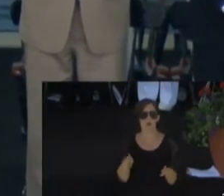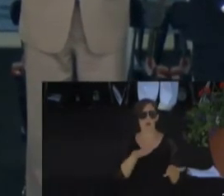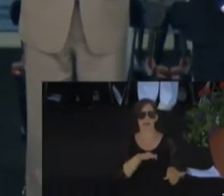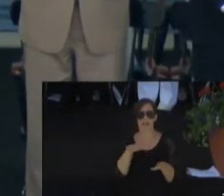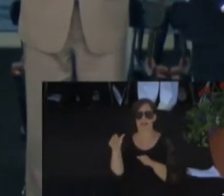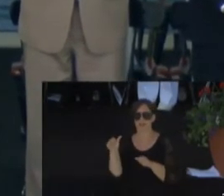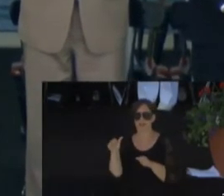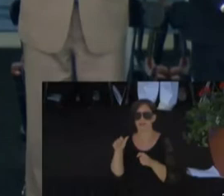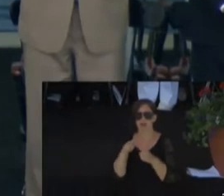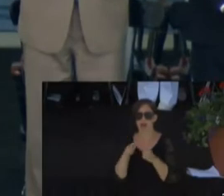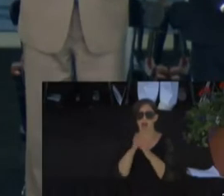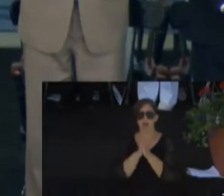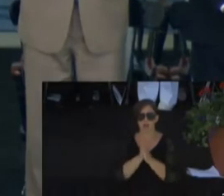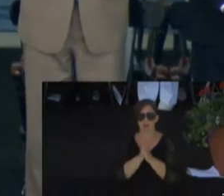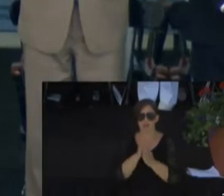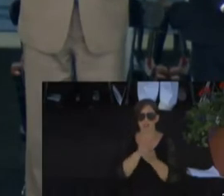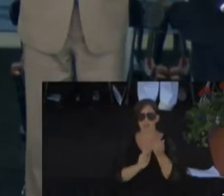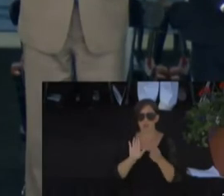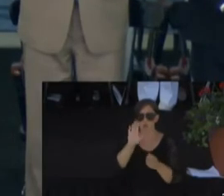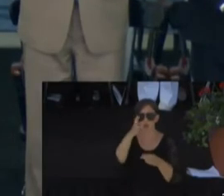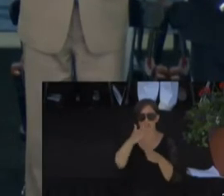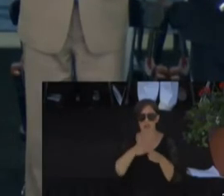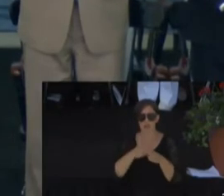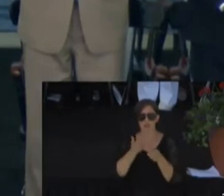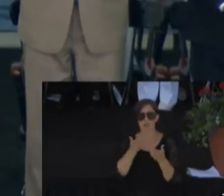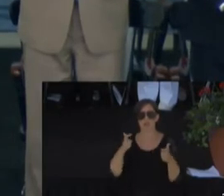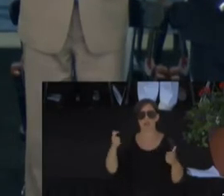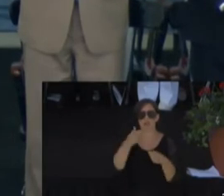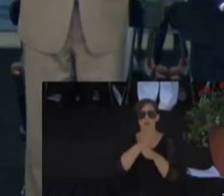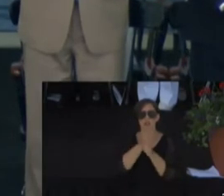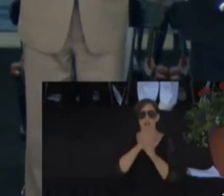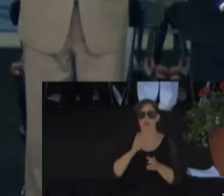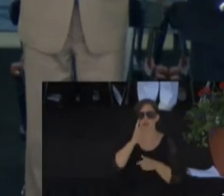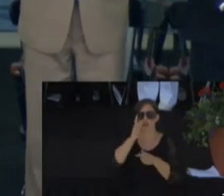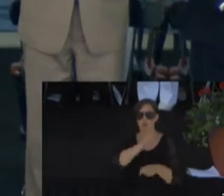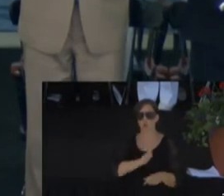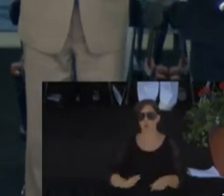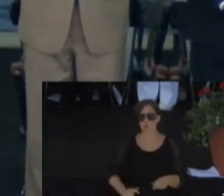be with us all. I pray this in your name, great Creator and Lord. Amen.